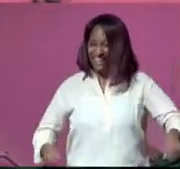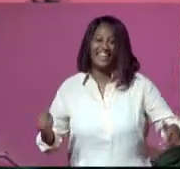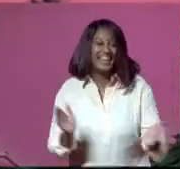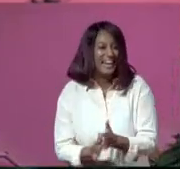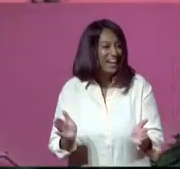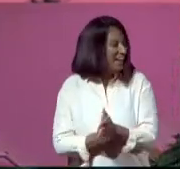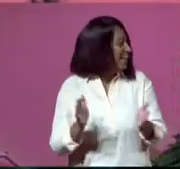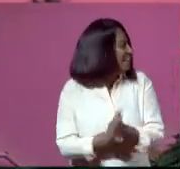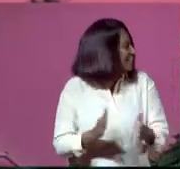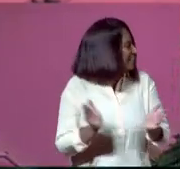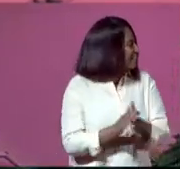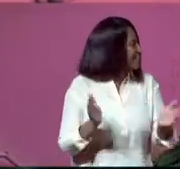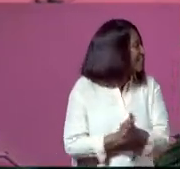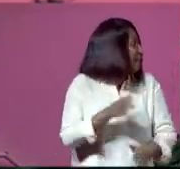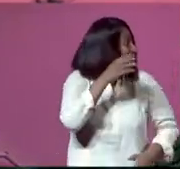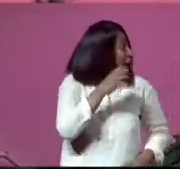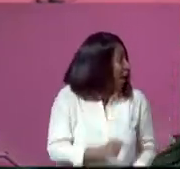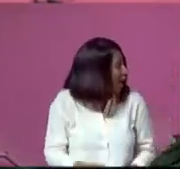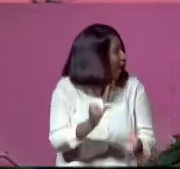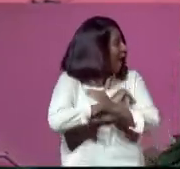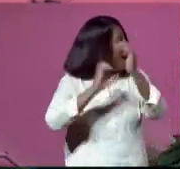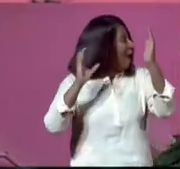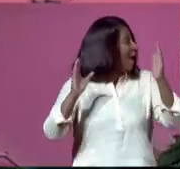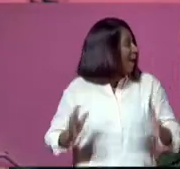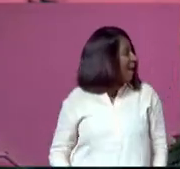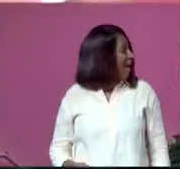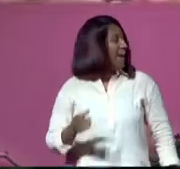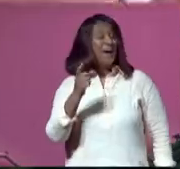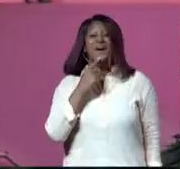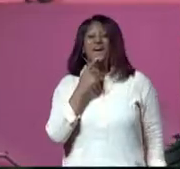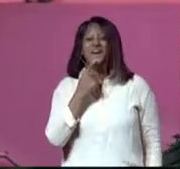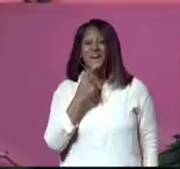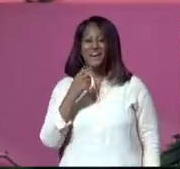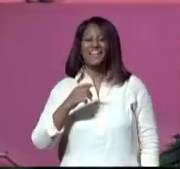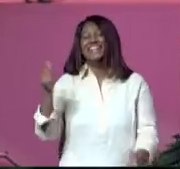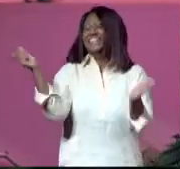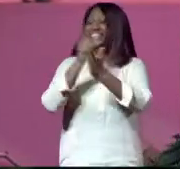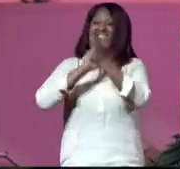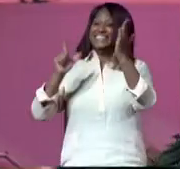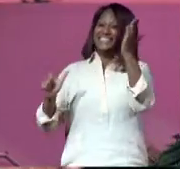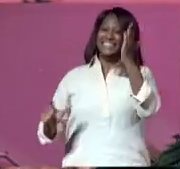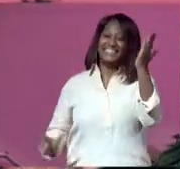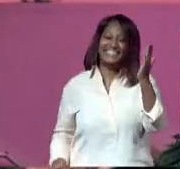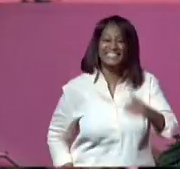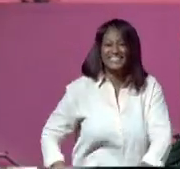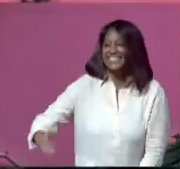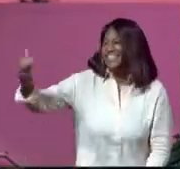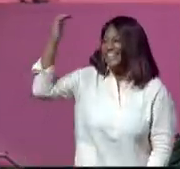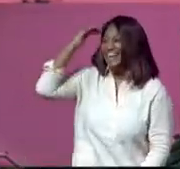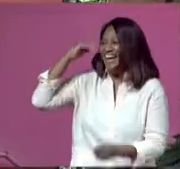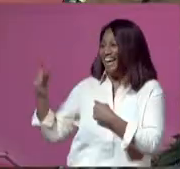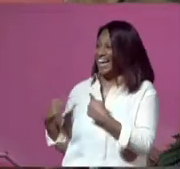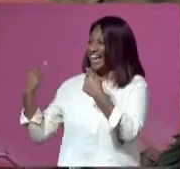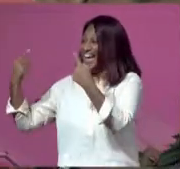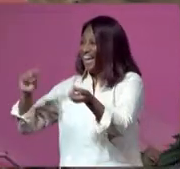further with the old saints who said, Lord, I know I've been